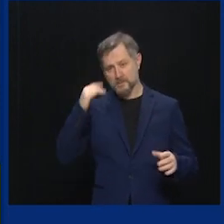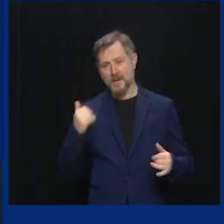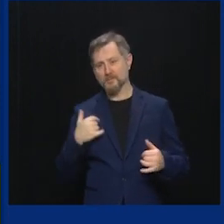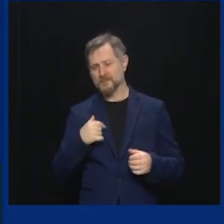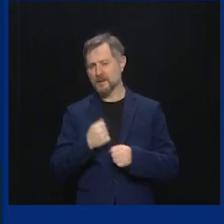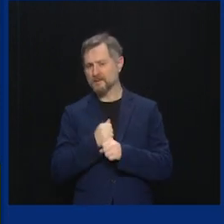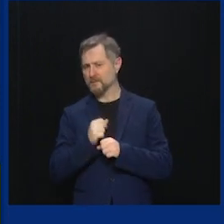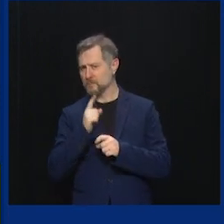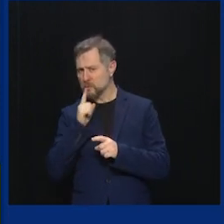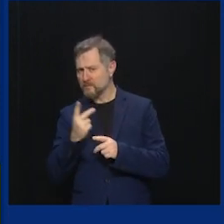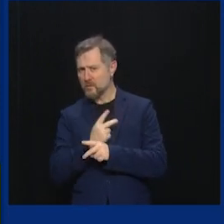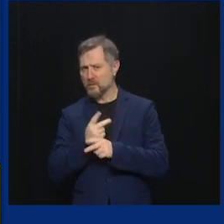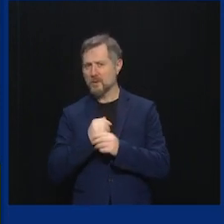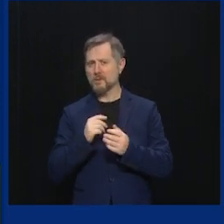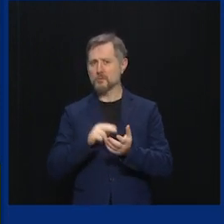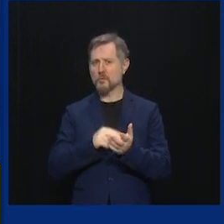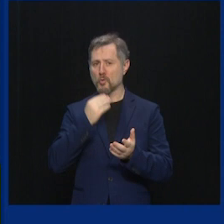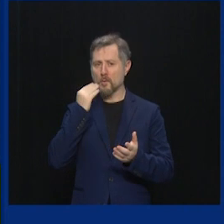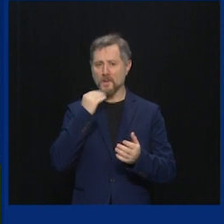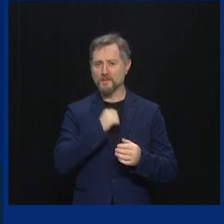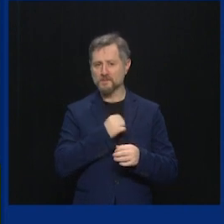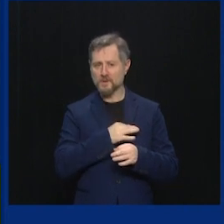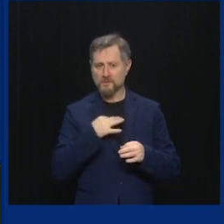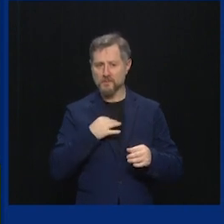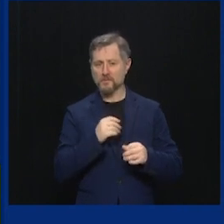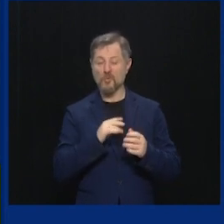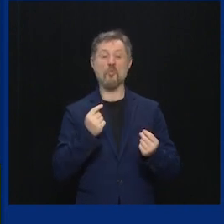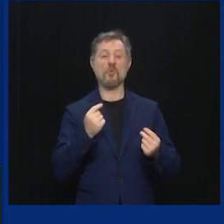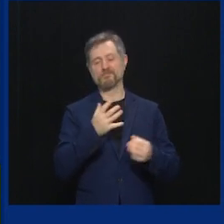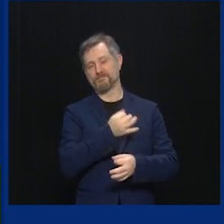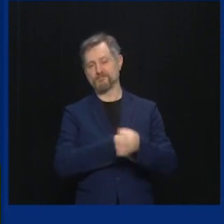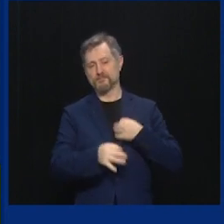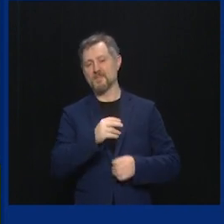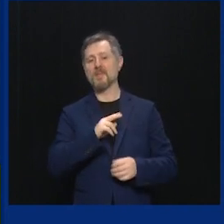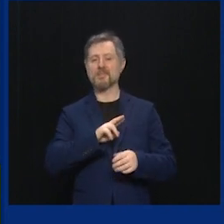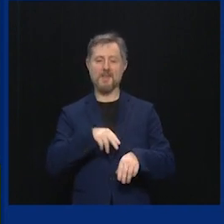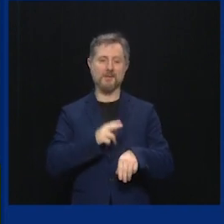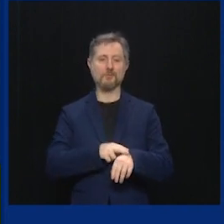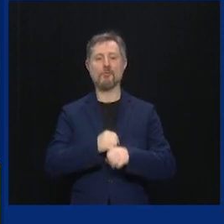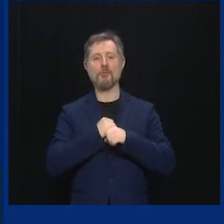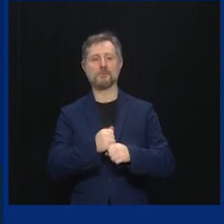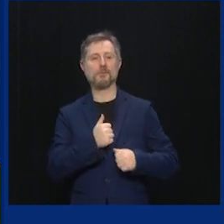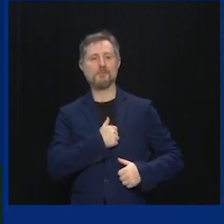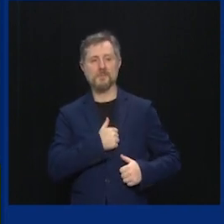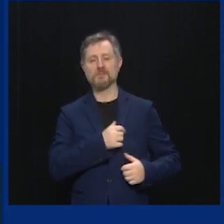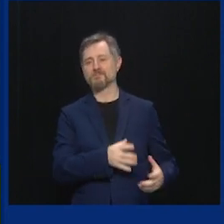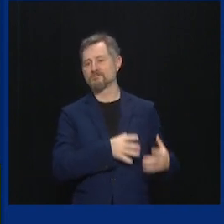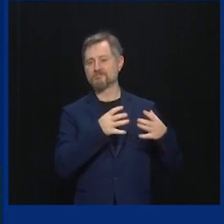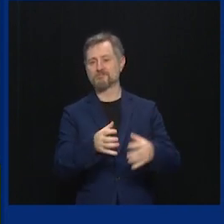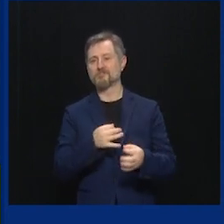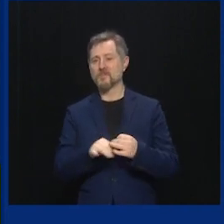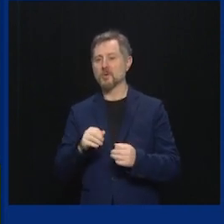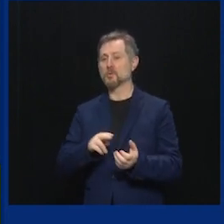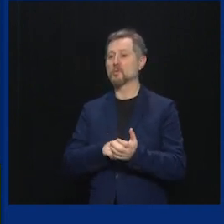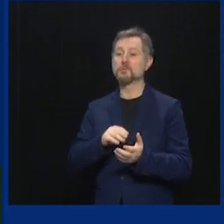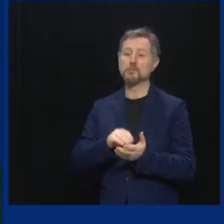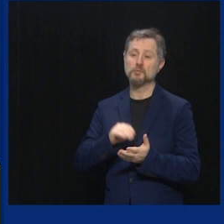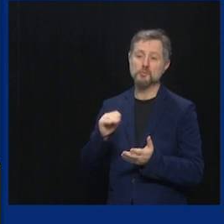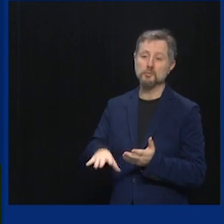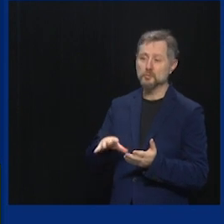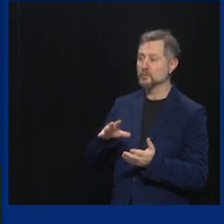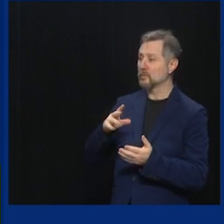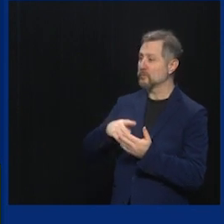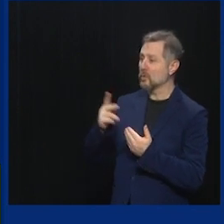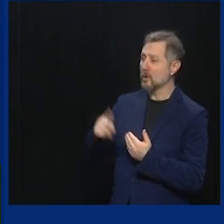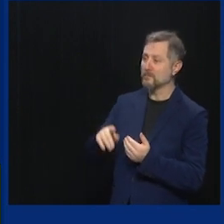back end? National Guard can step in. Some of the other programs we have, we're talking about the student nurse program, what they're able to do,